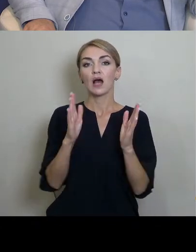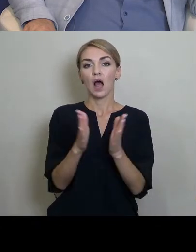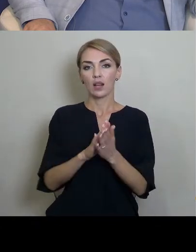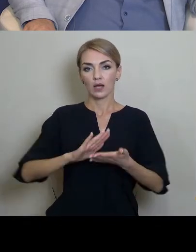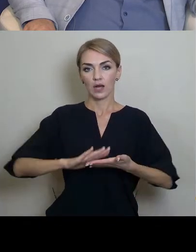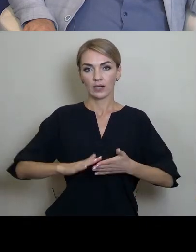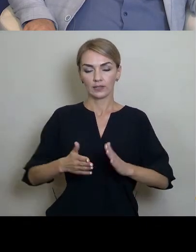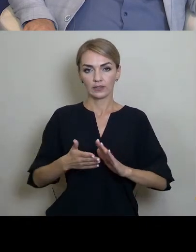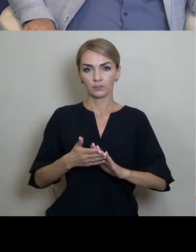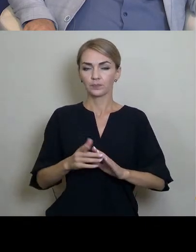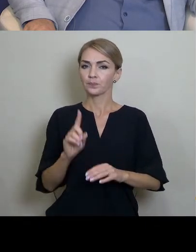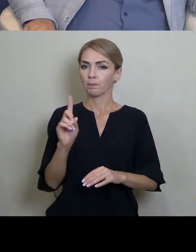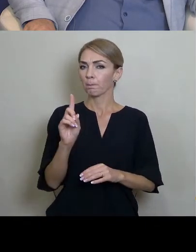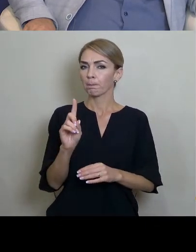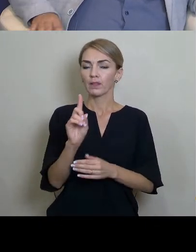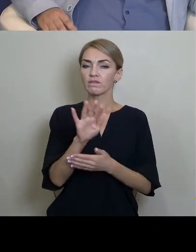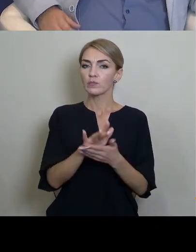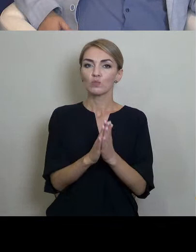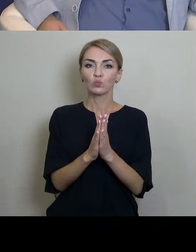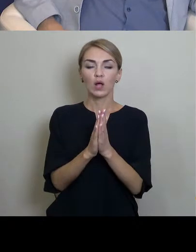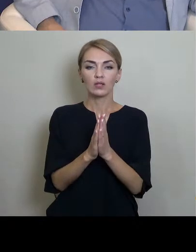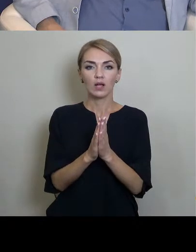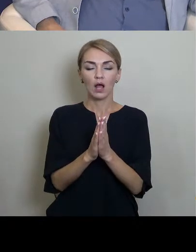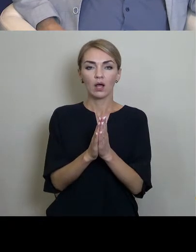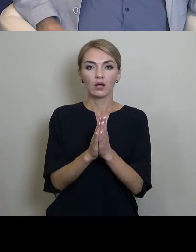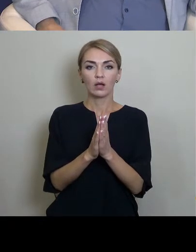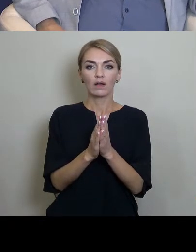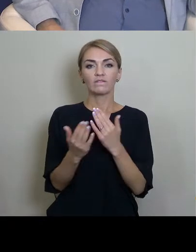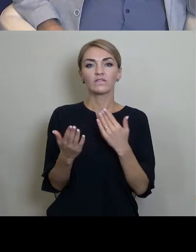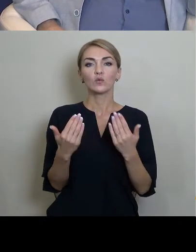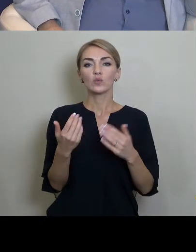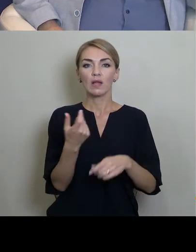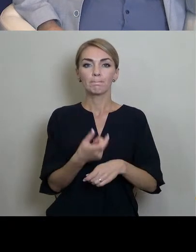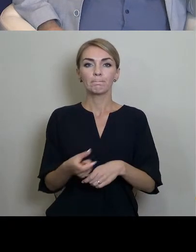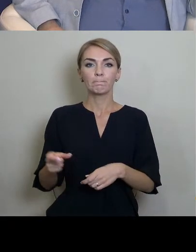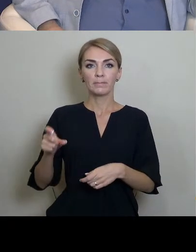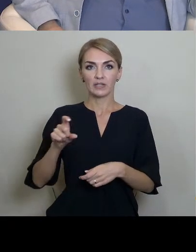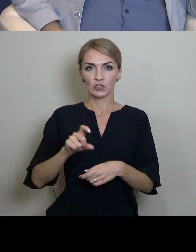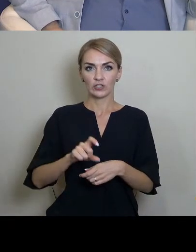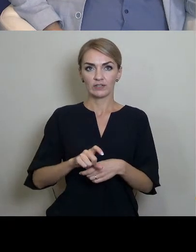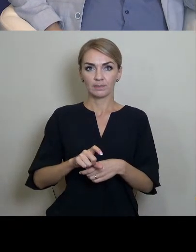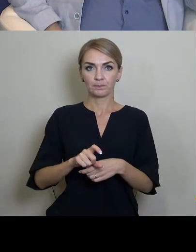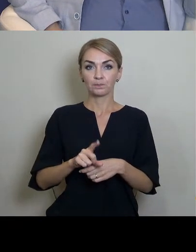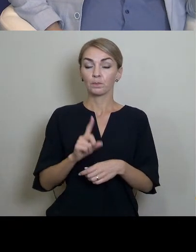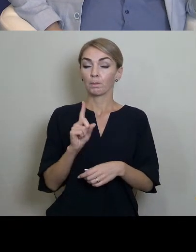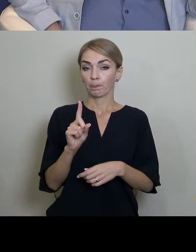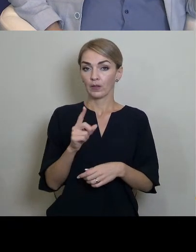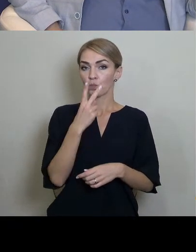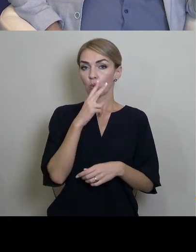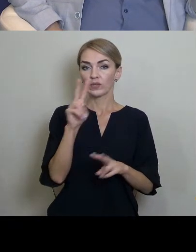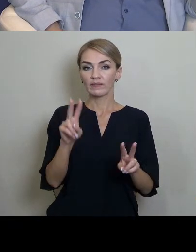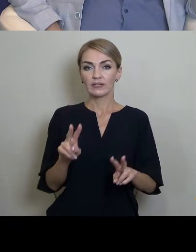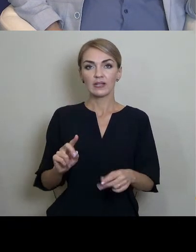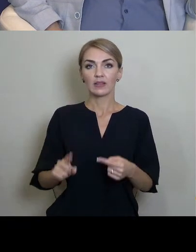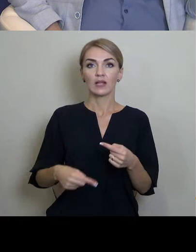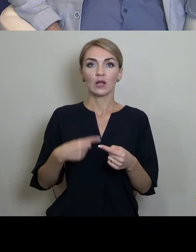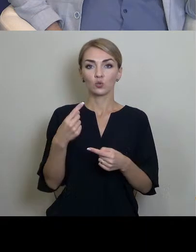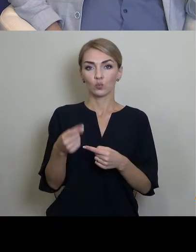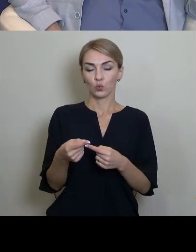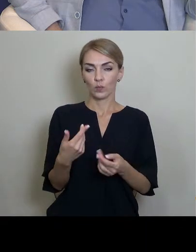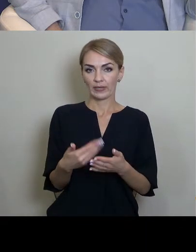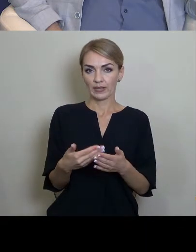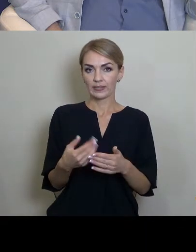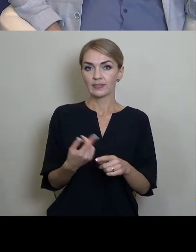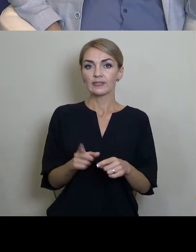majorities that was defined in there. That's general picture. So relative and absolute majority, what is that? You